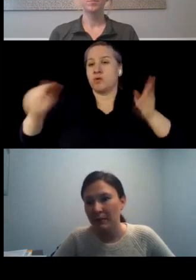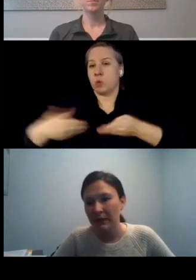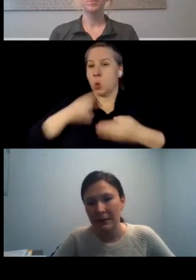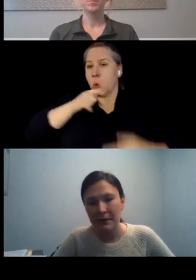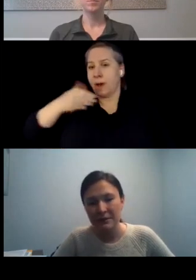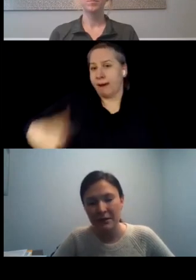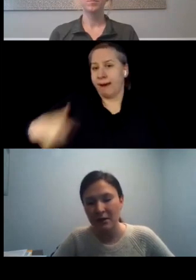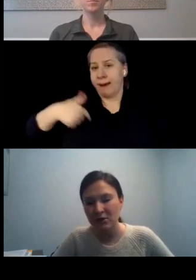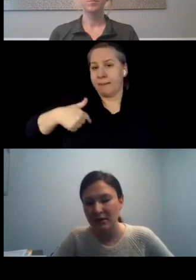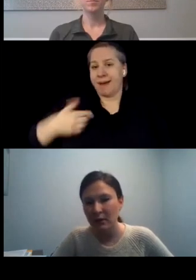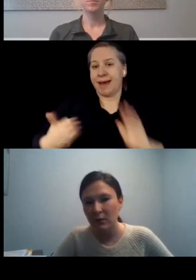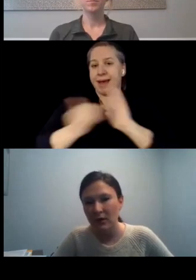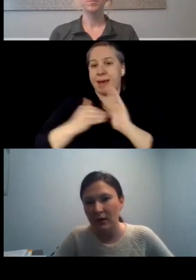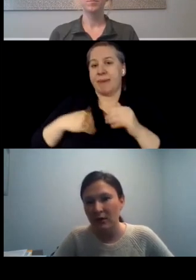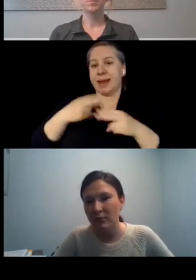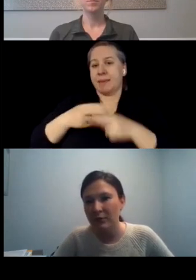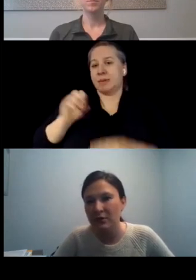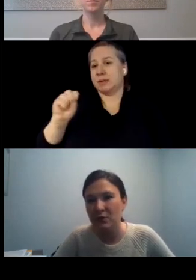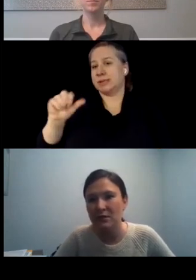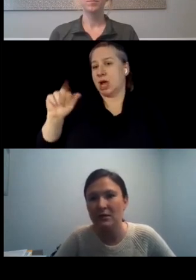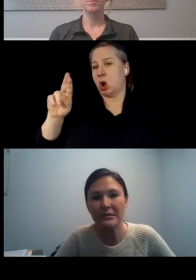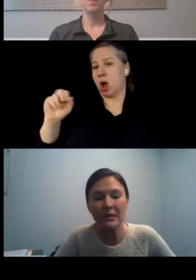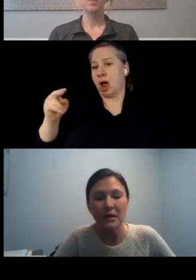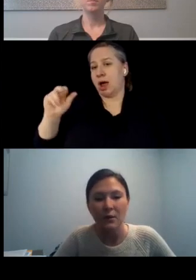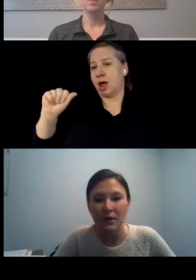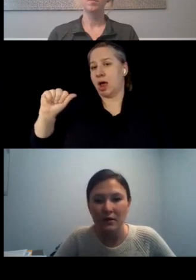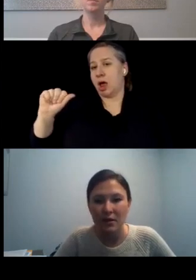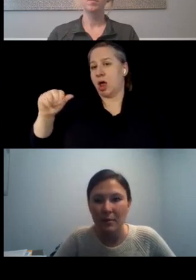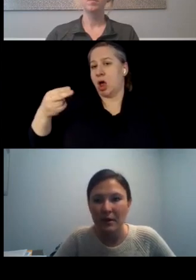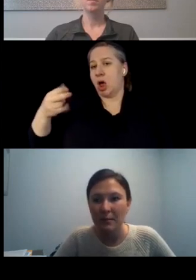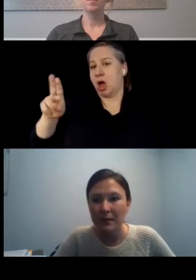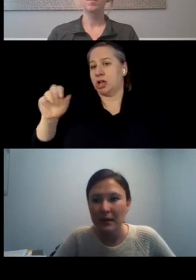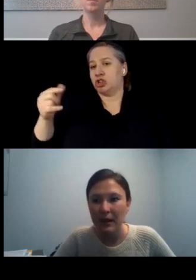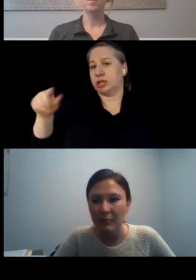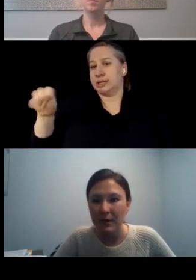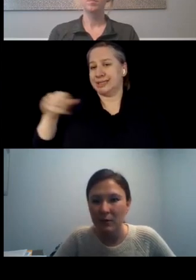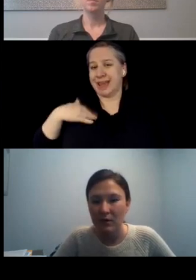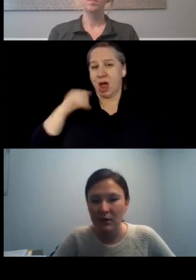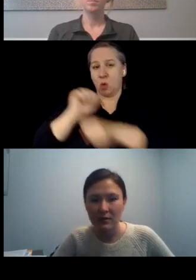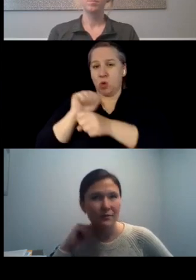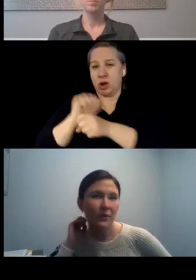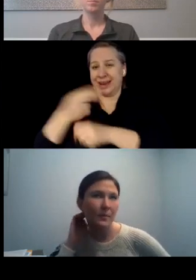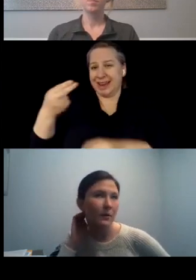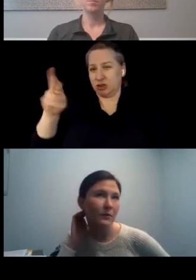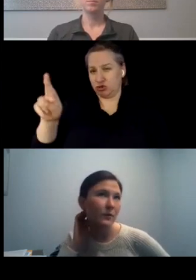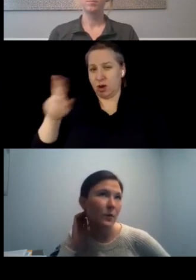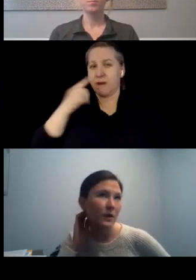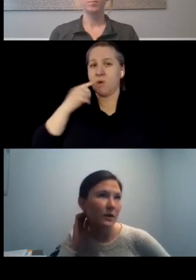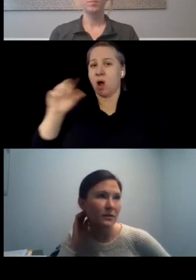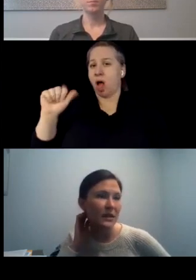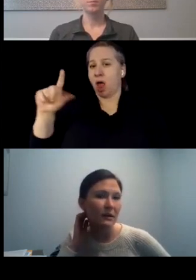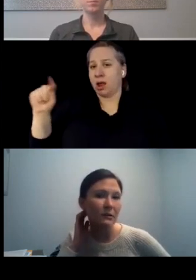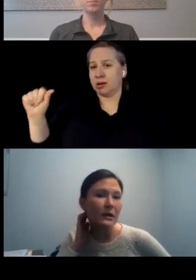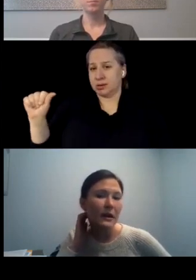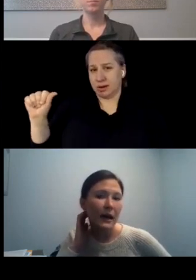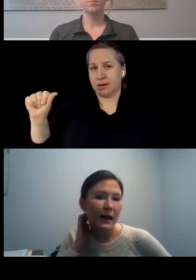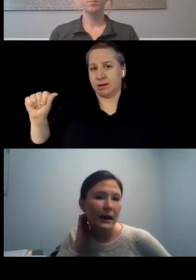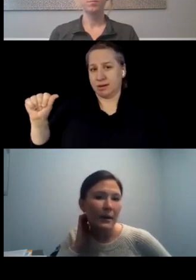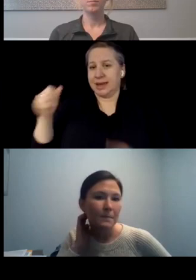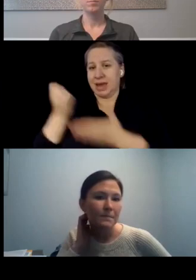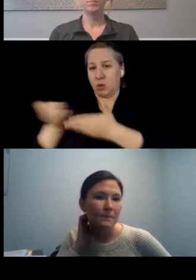So again, my name is Sarah Hudgens. I work in human resources with Alta Equipment Company. I've been with Alta for about 4 years